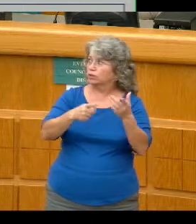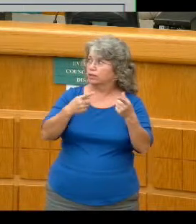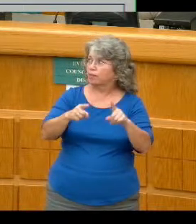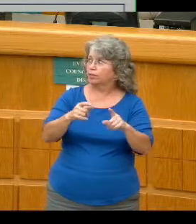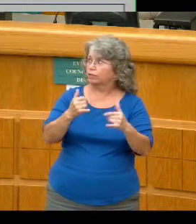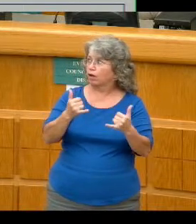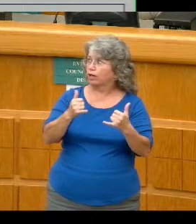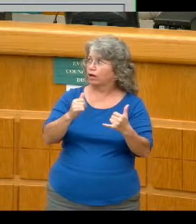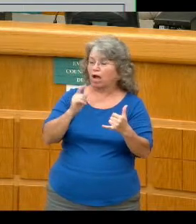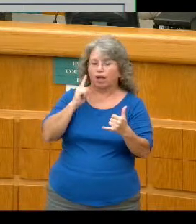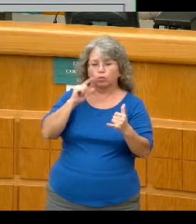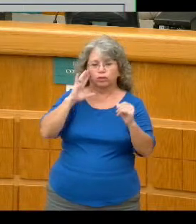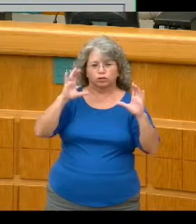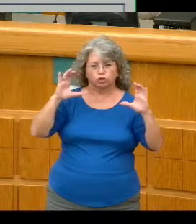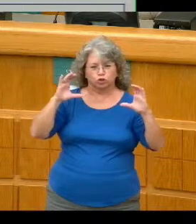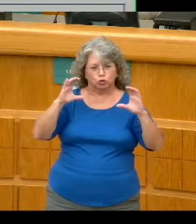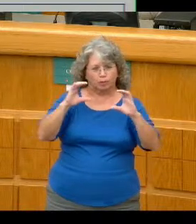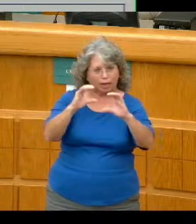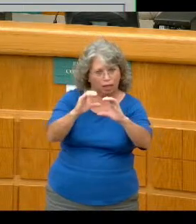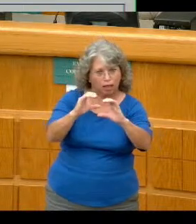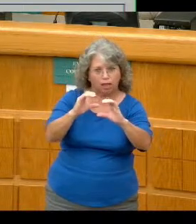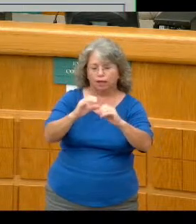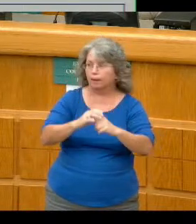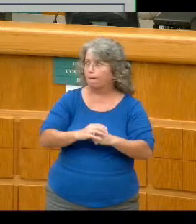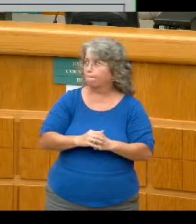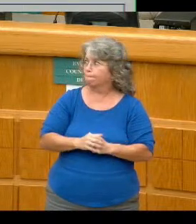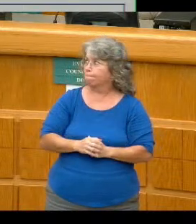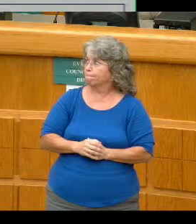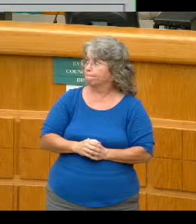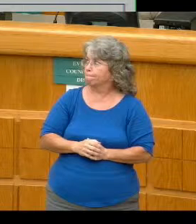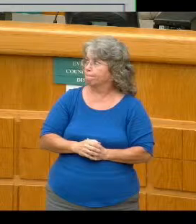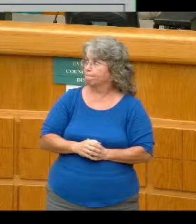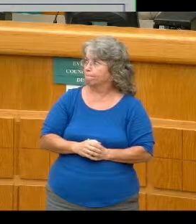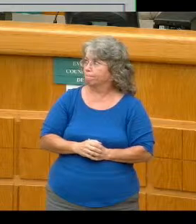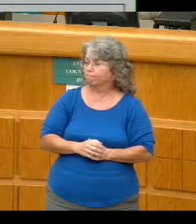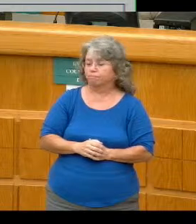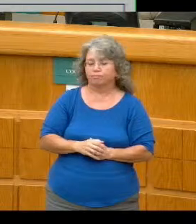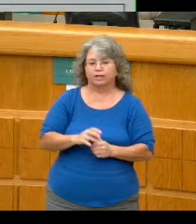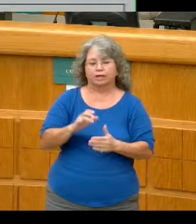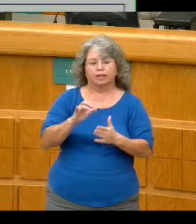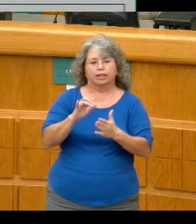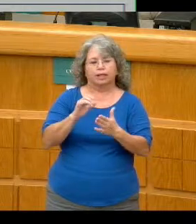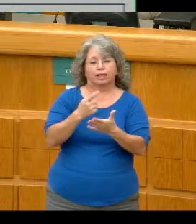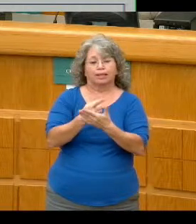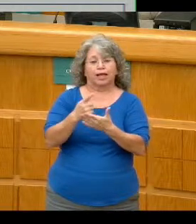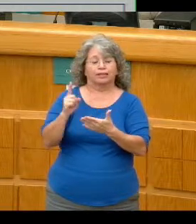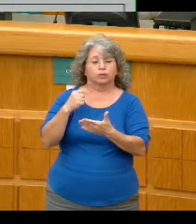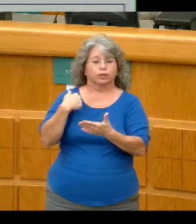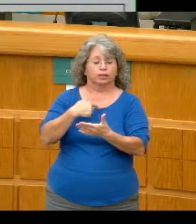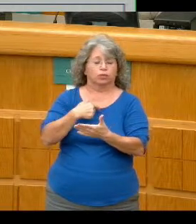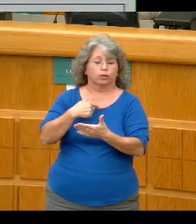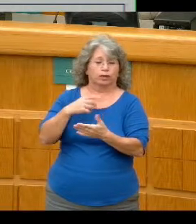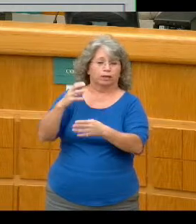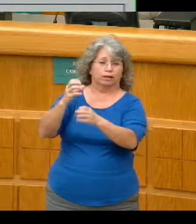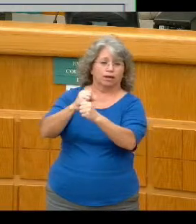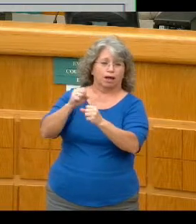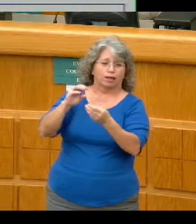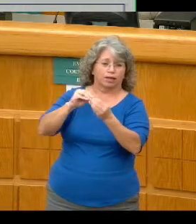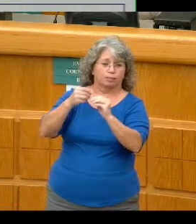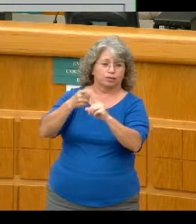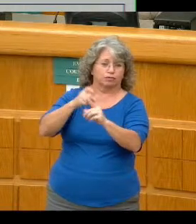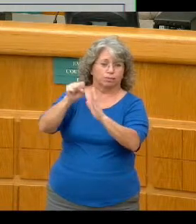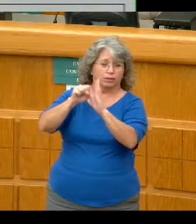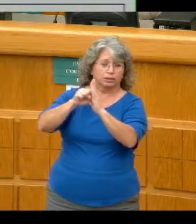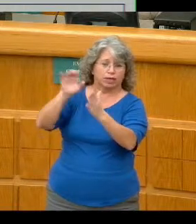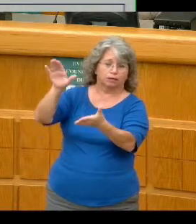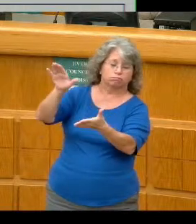right now, and so we're going to zoom in on this. I want to key you in on this data dump that occurred last week that we saw kind